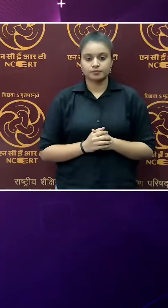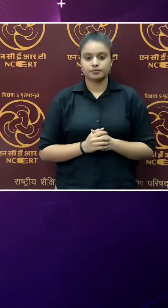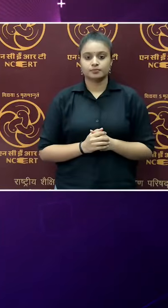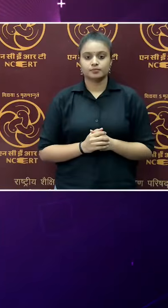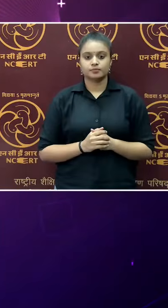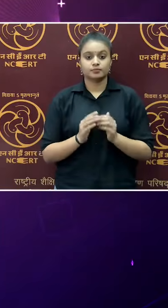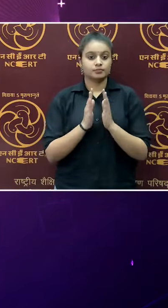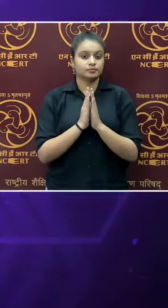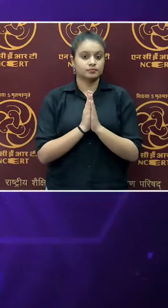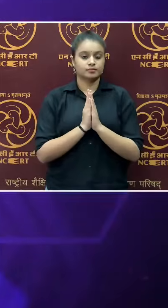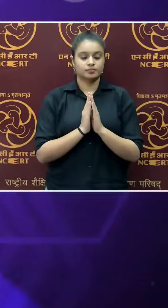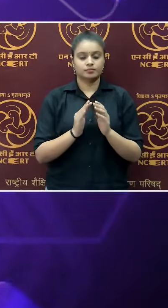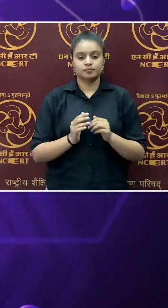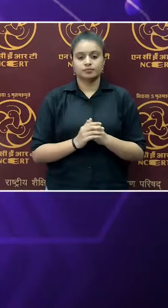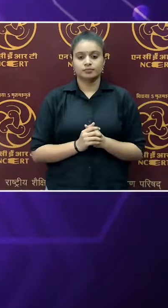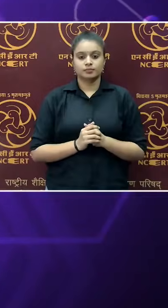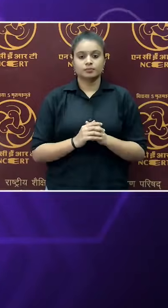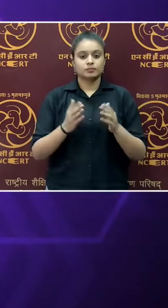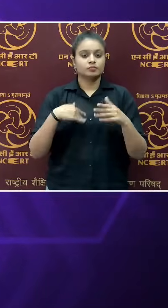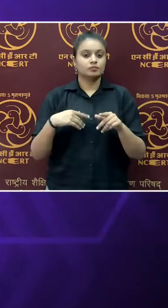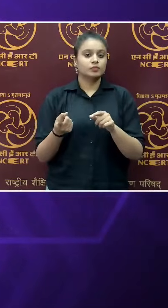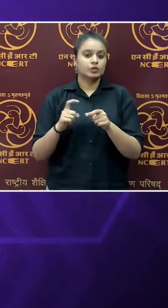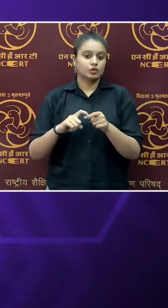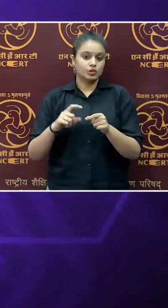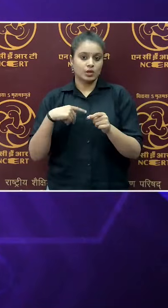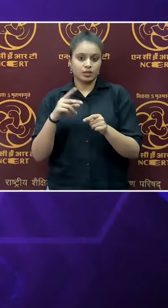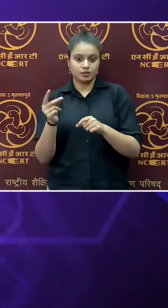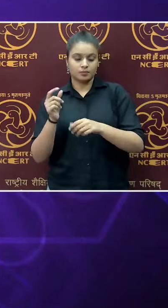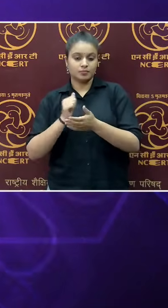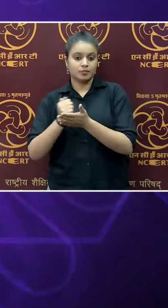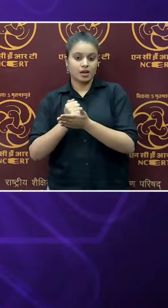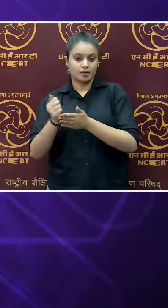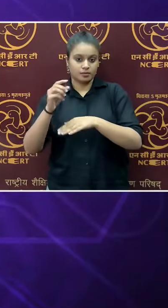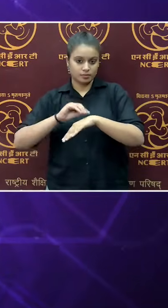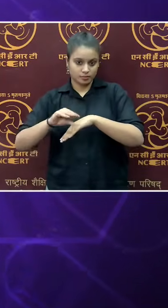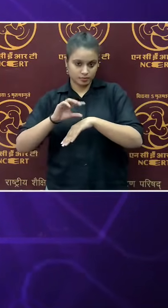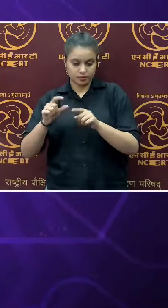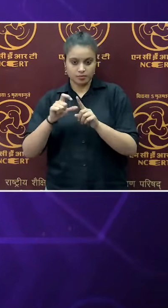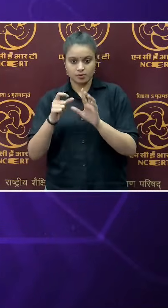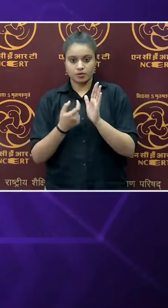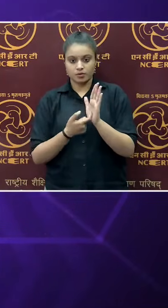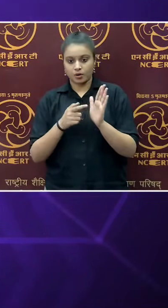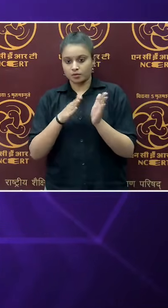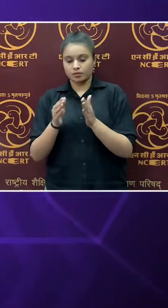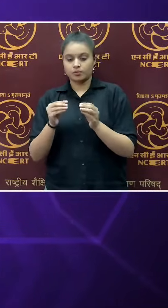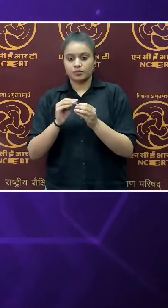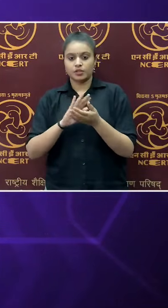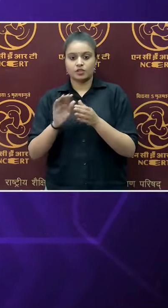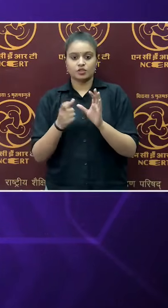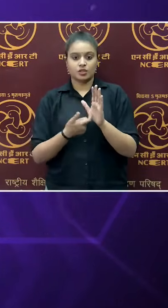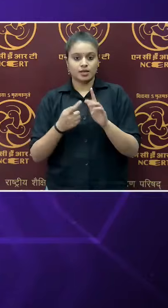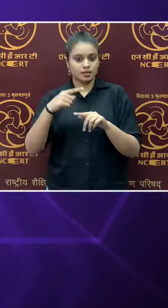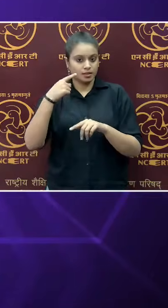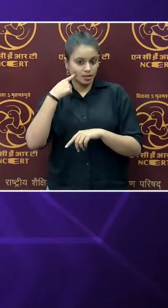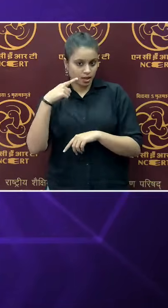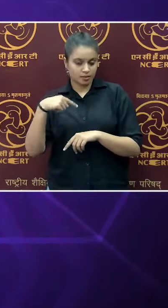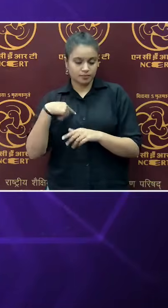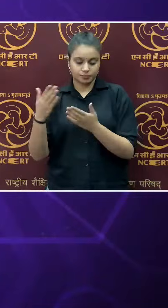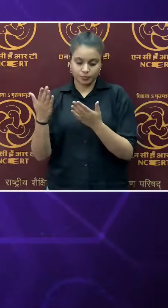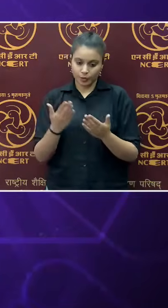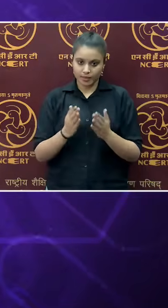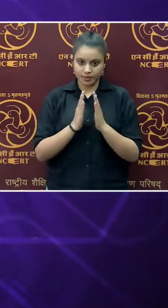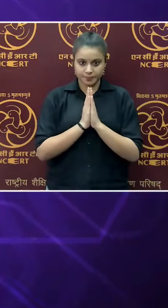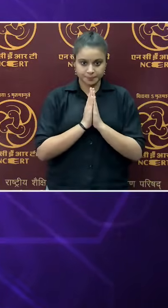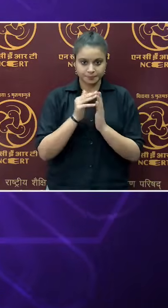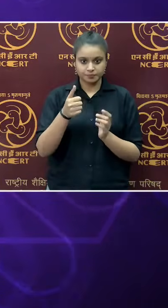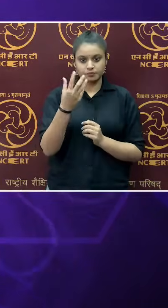Namaskar. And here we are also joined by our practicing counselor, Ma'am Dr. Bharathi Kulashekaran. Ma'am, namaskar. Warm welcome.